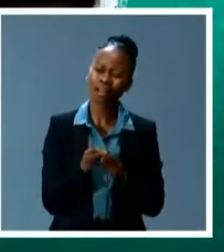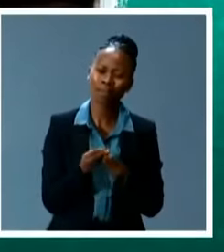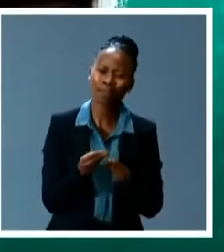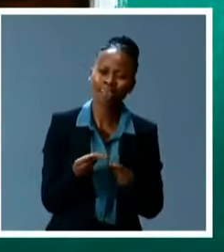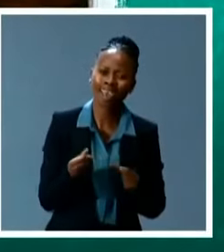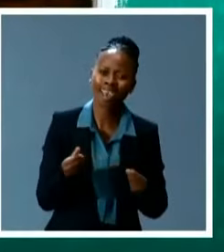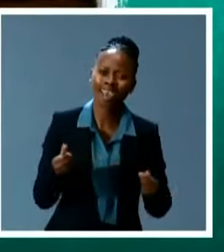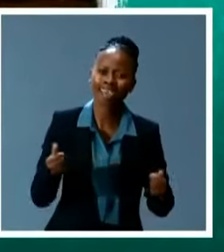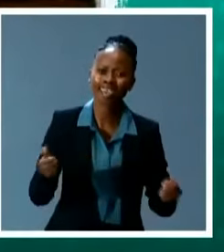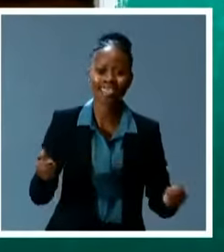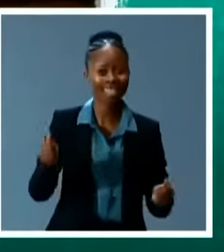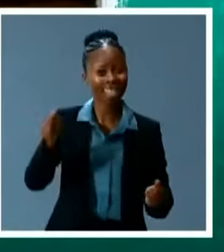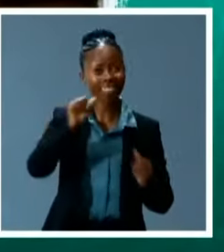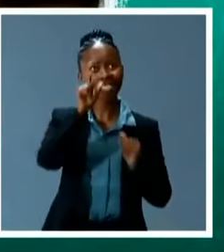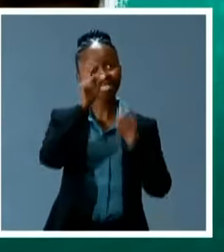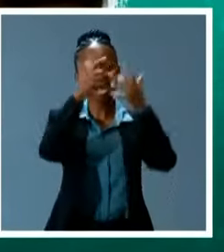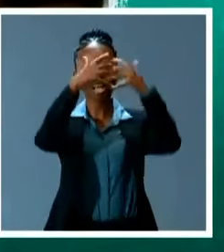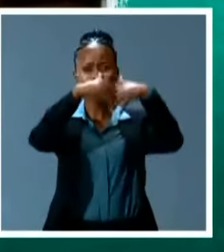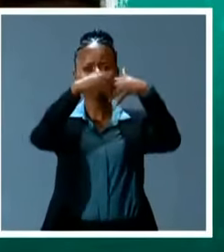Skelf Gunya.